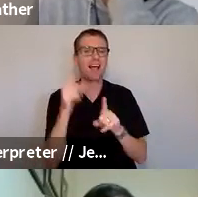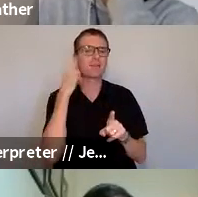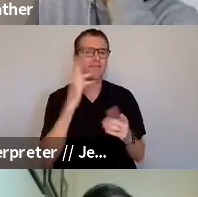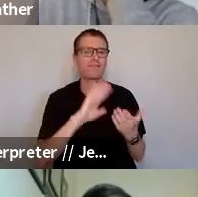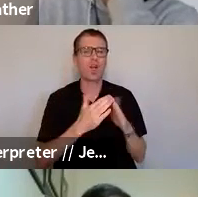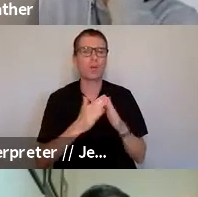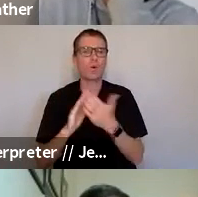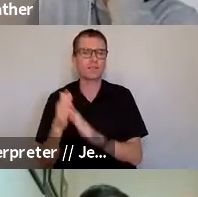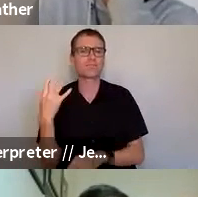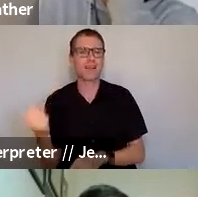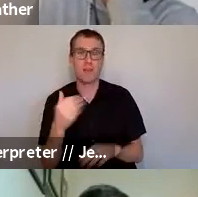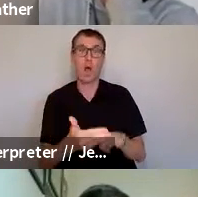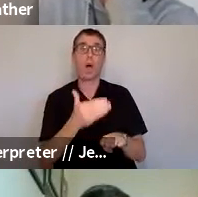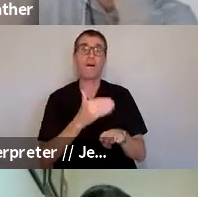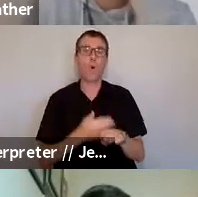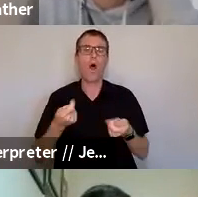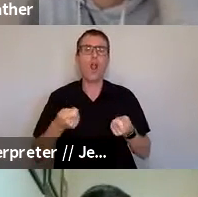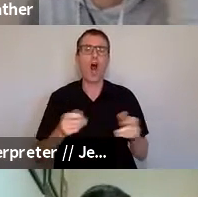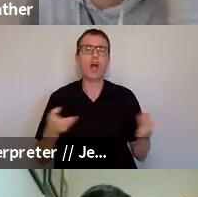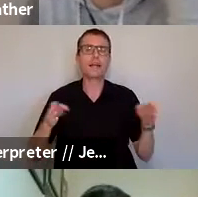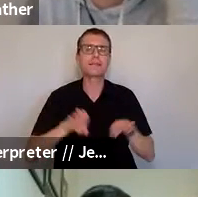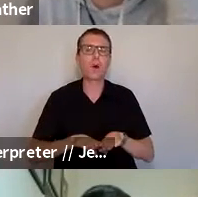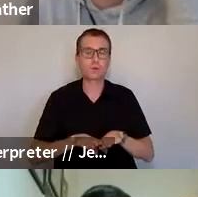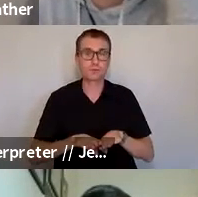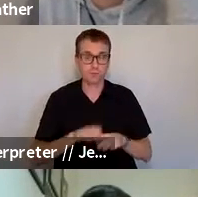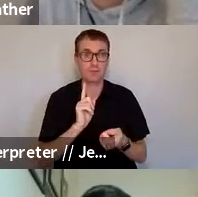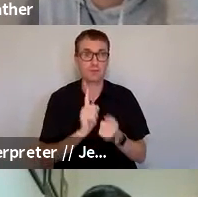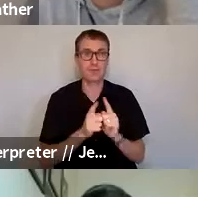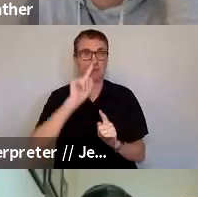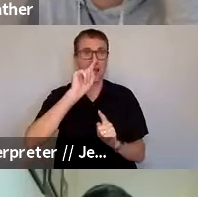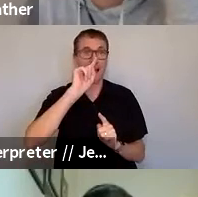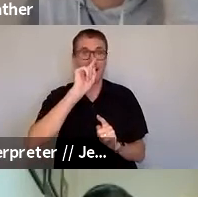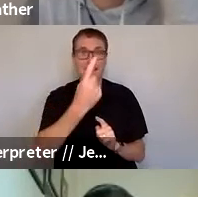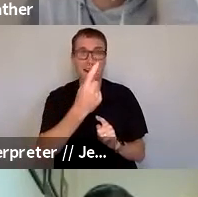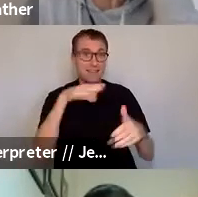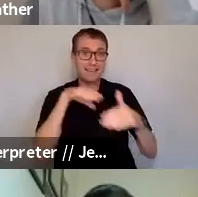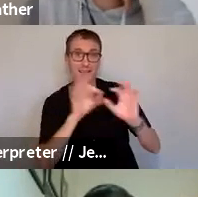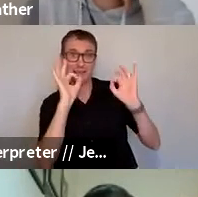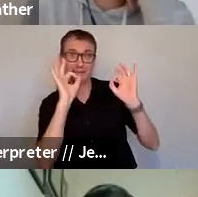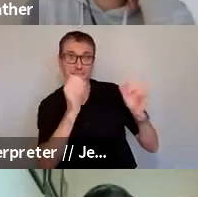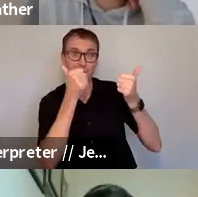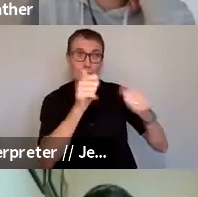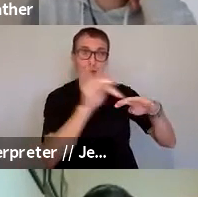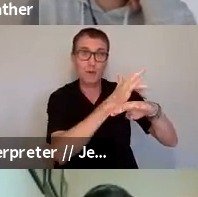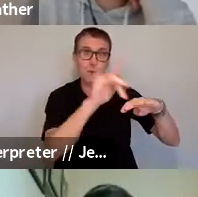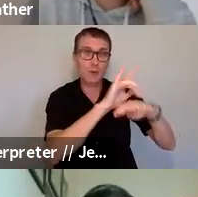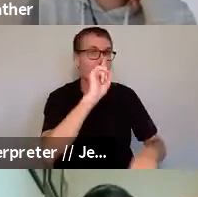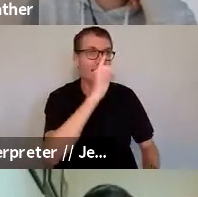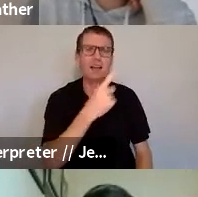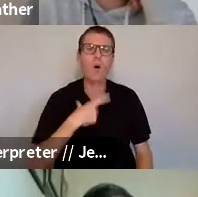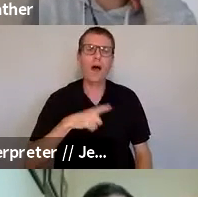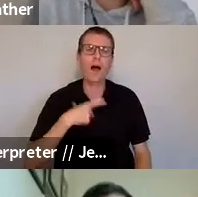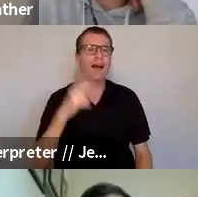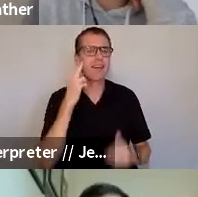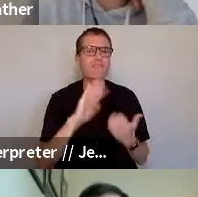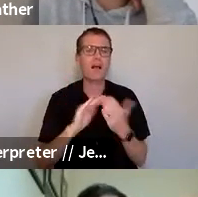faced that before the lockdown, just not being able to access wonderful events just due to the fact that we have a lot of low-income families within the